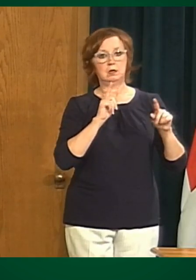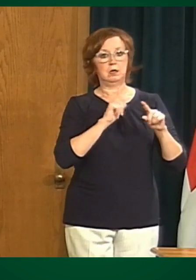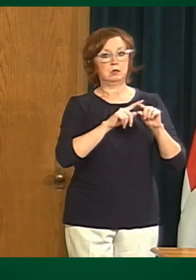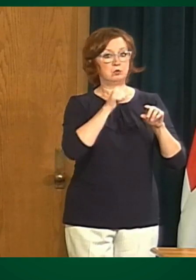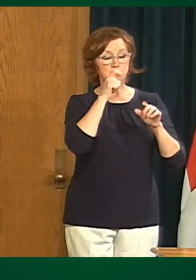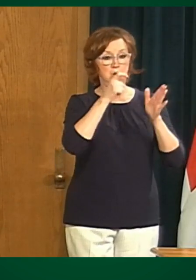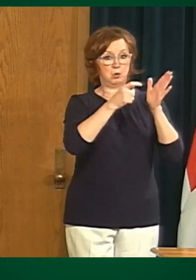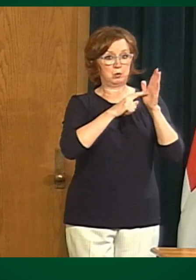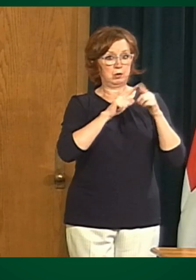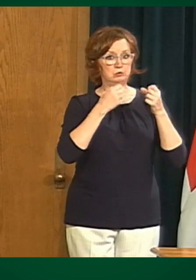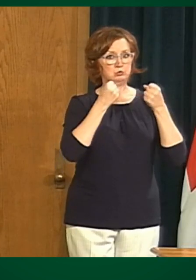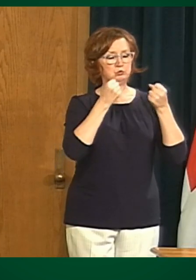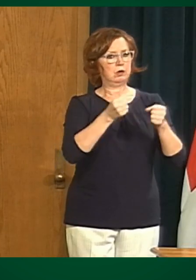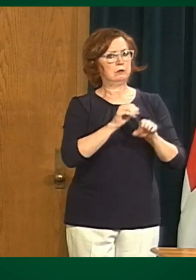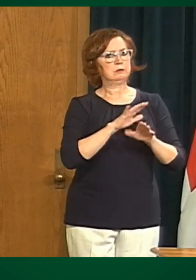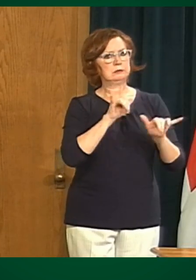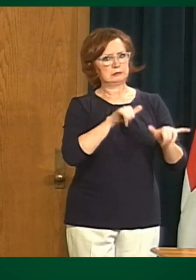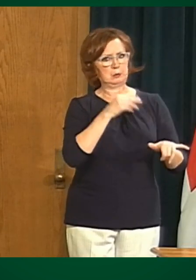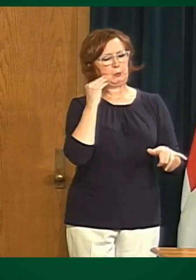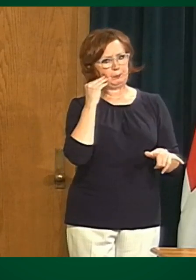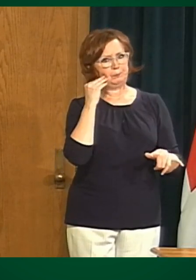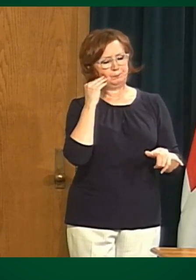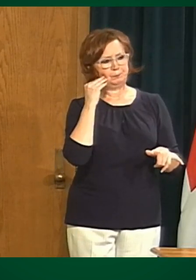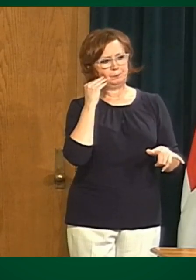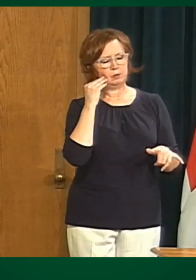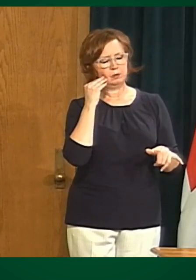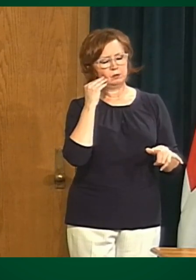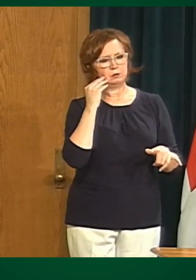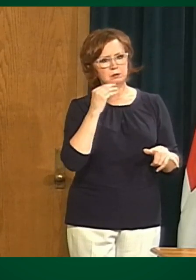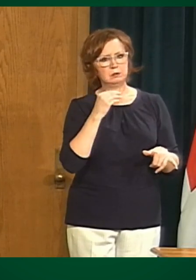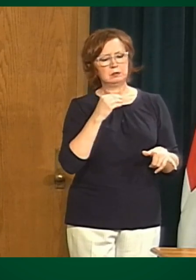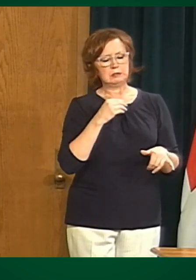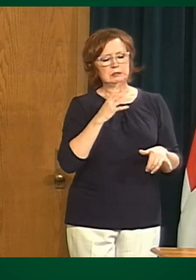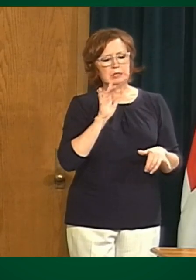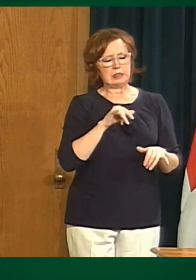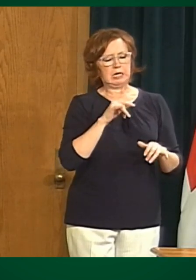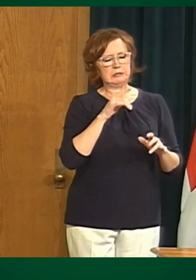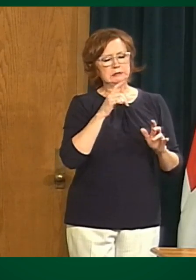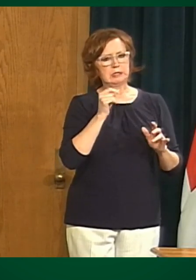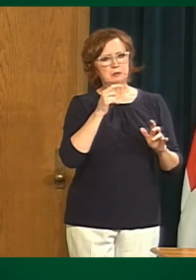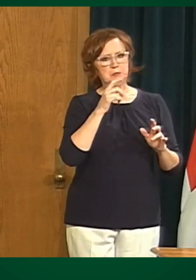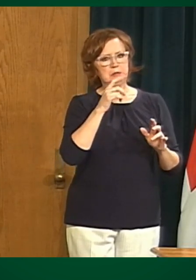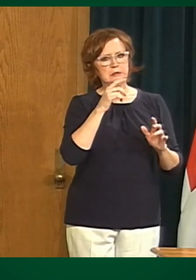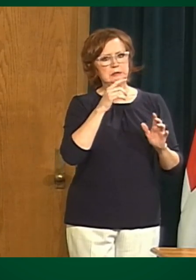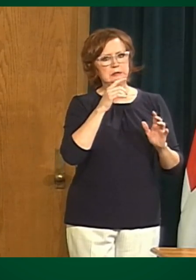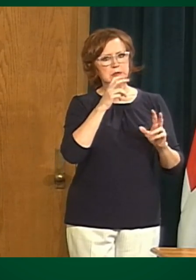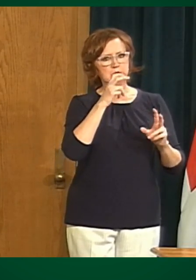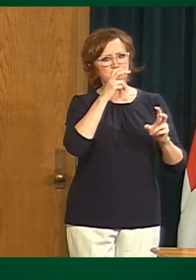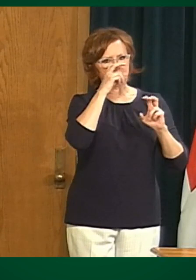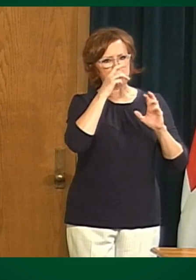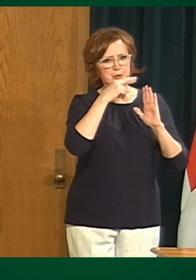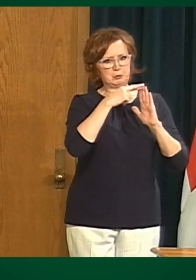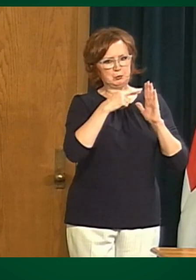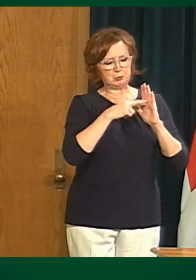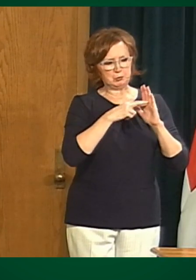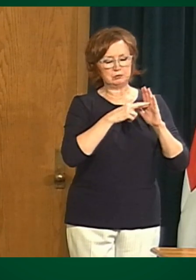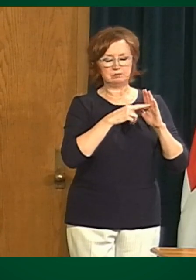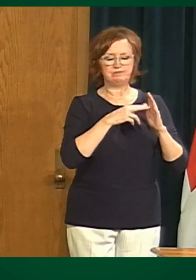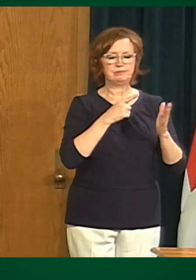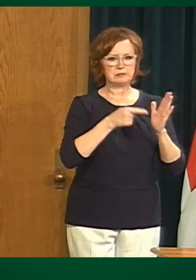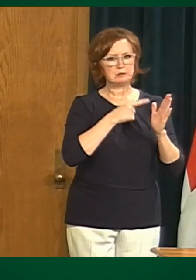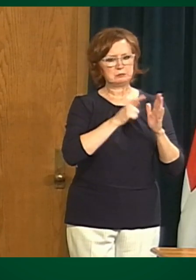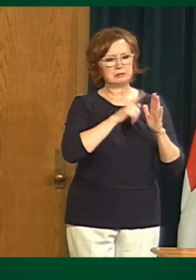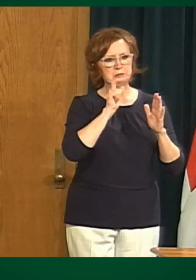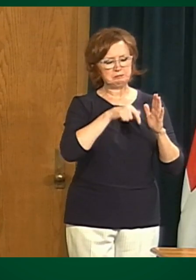measures that sometimes you have to take to restrict, to slow the community interaction in